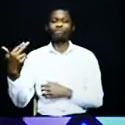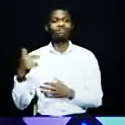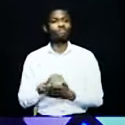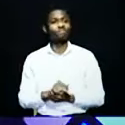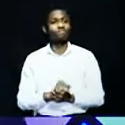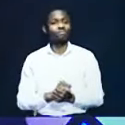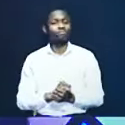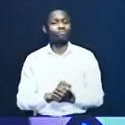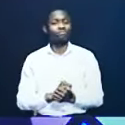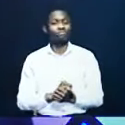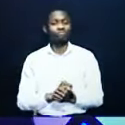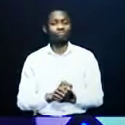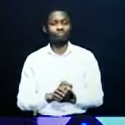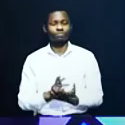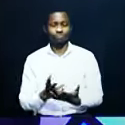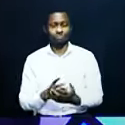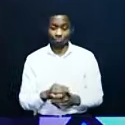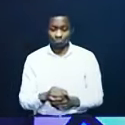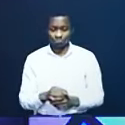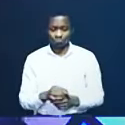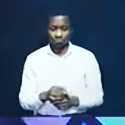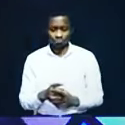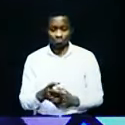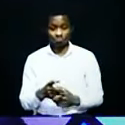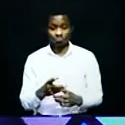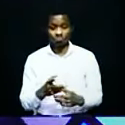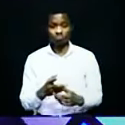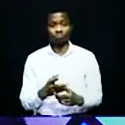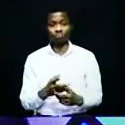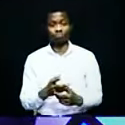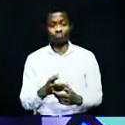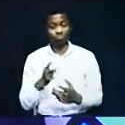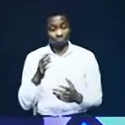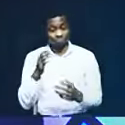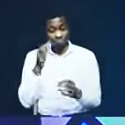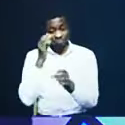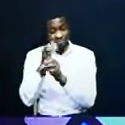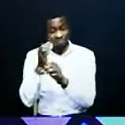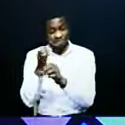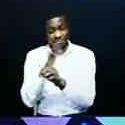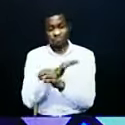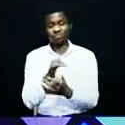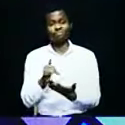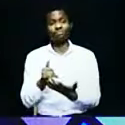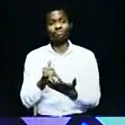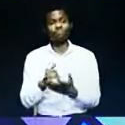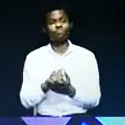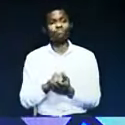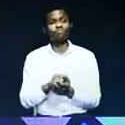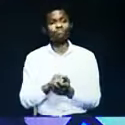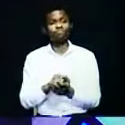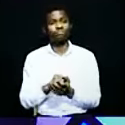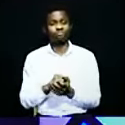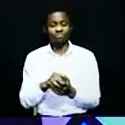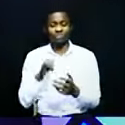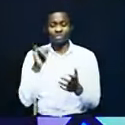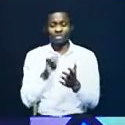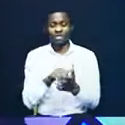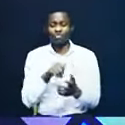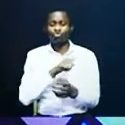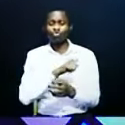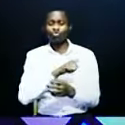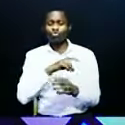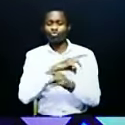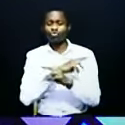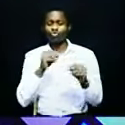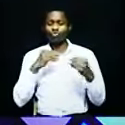3:12-13. See to it, brothers and sisters, that none of you has a sinful,